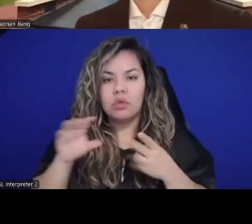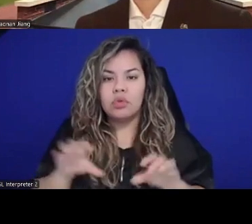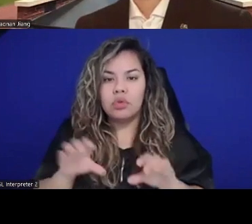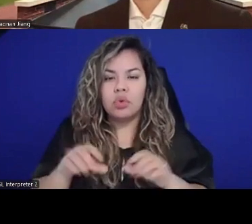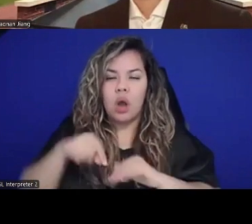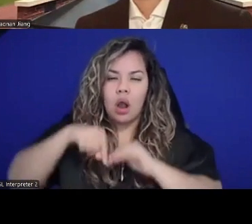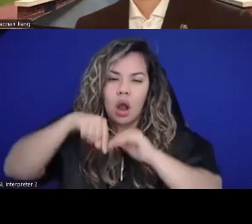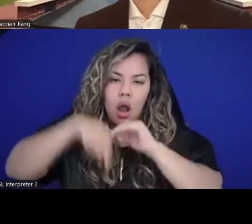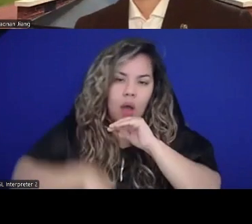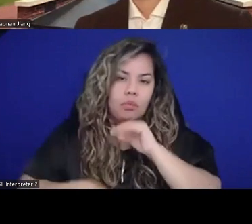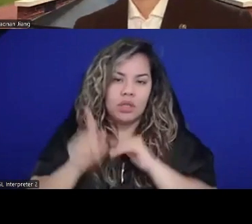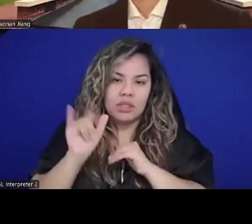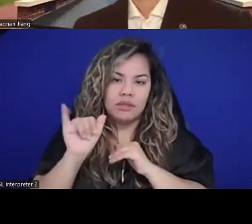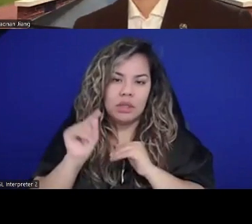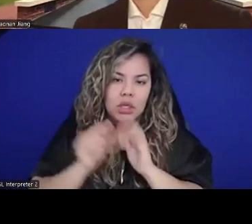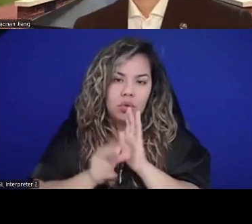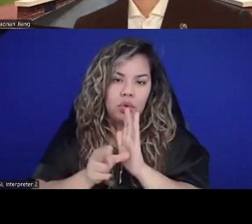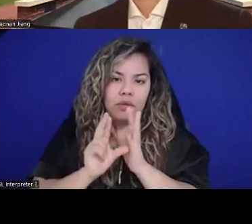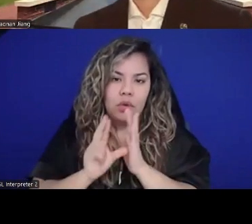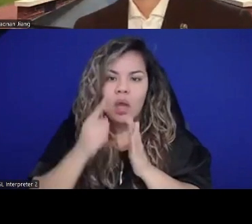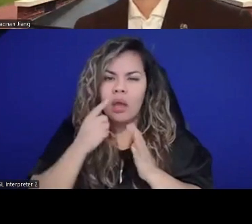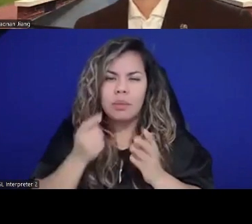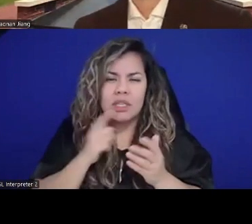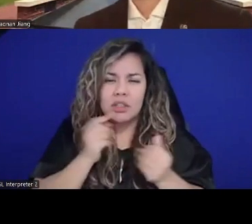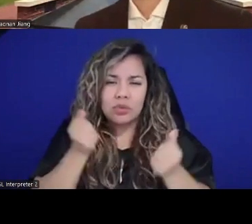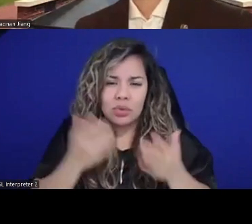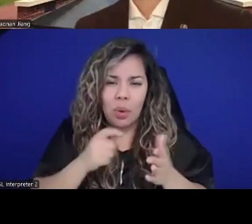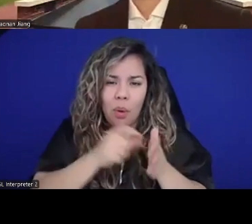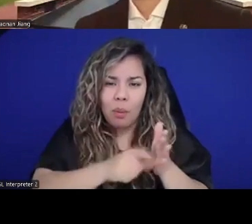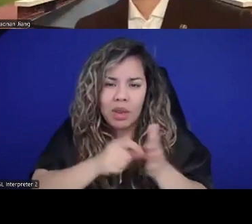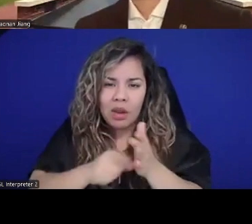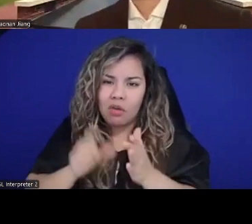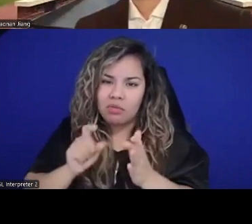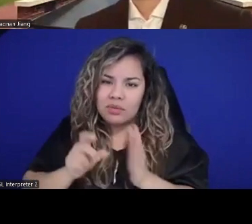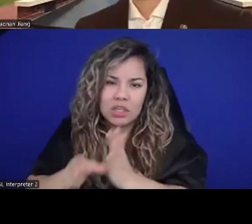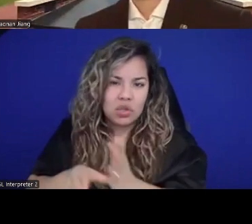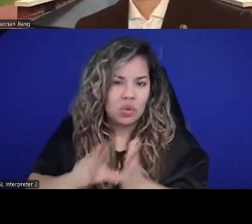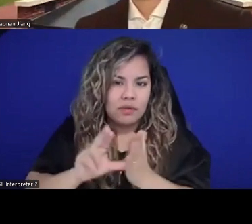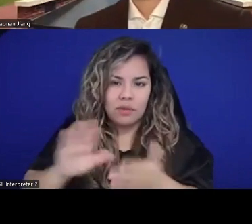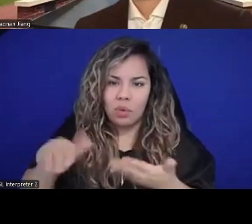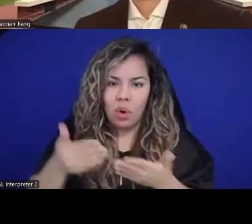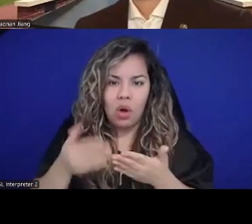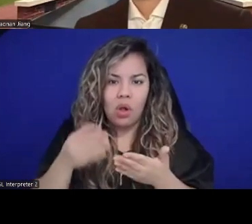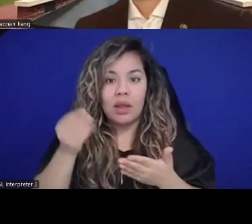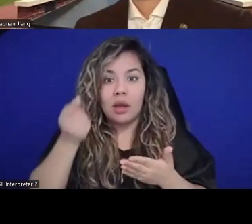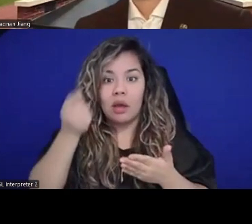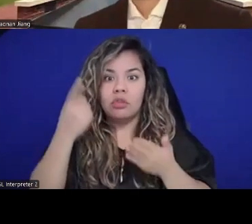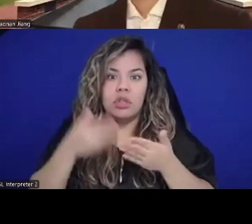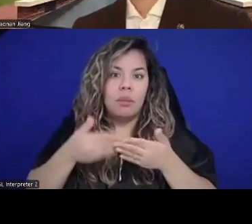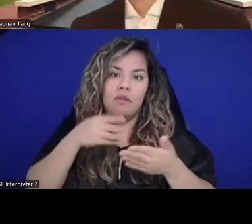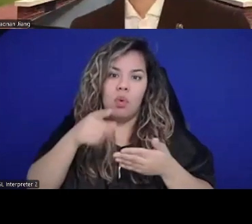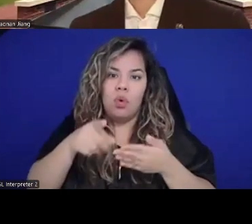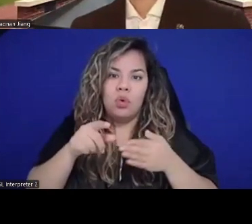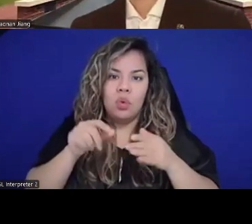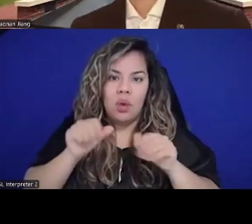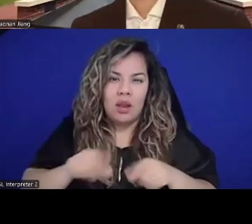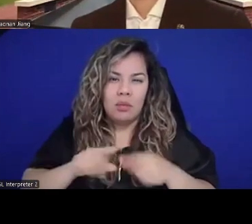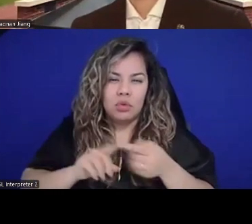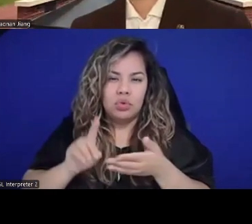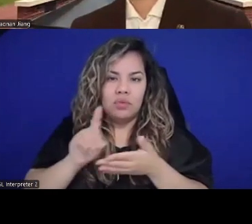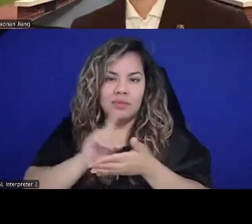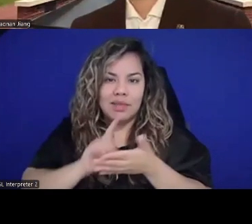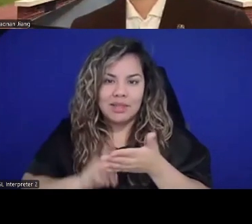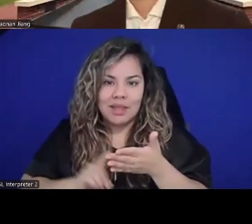literature review because there are so many articles you need to review and you need to understand before you'll be able to design a